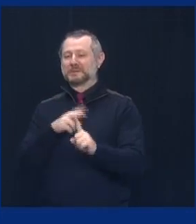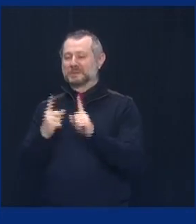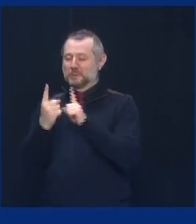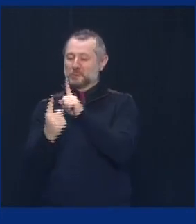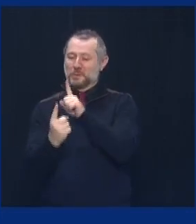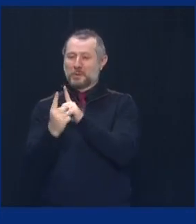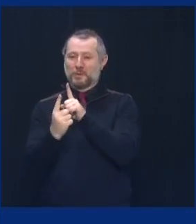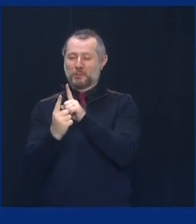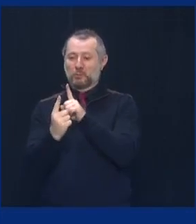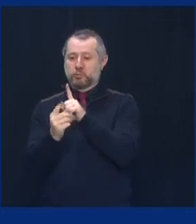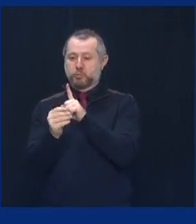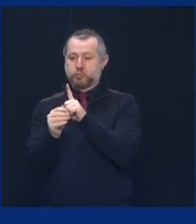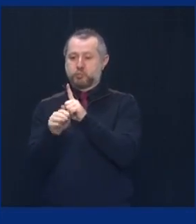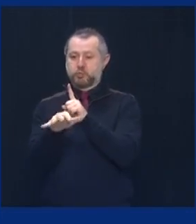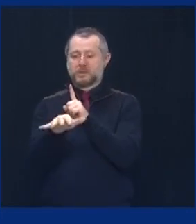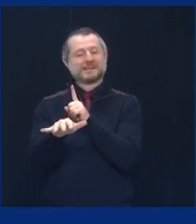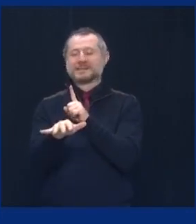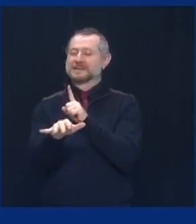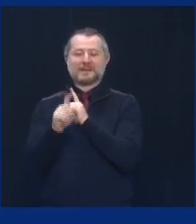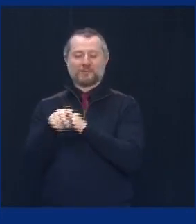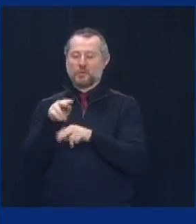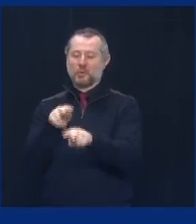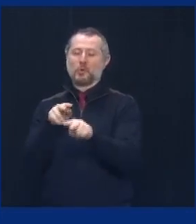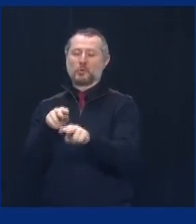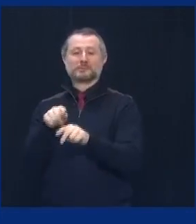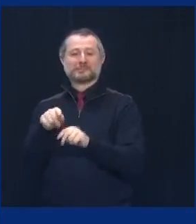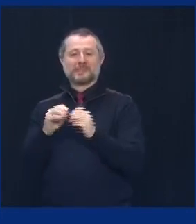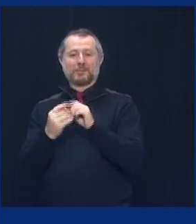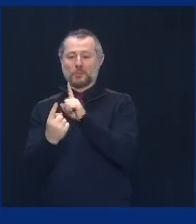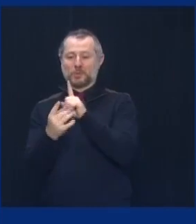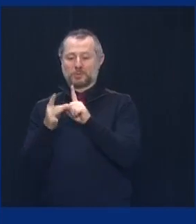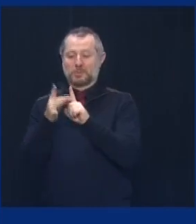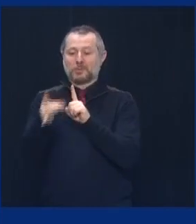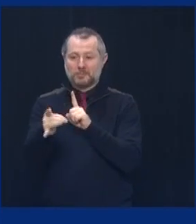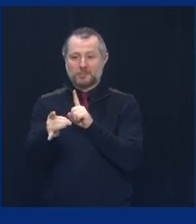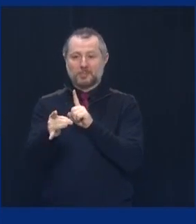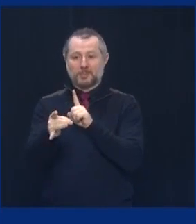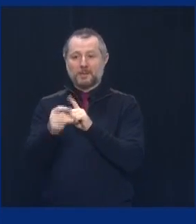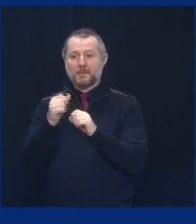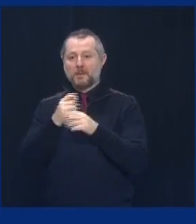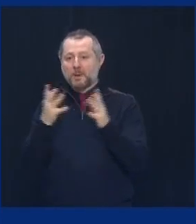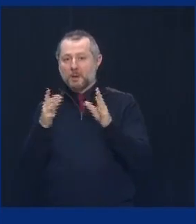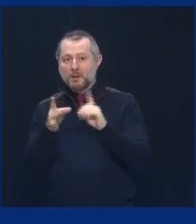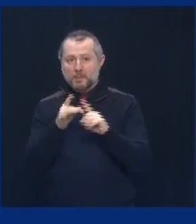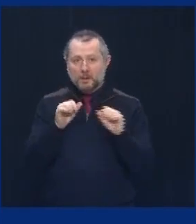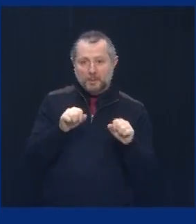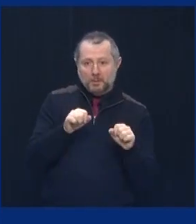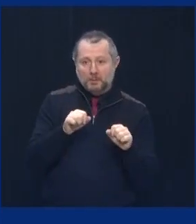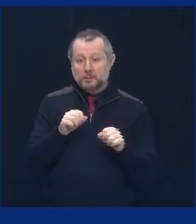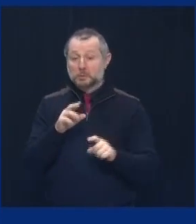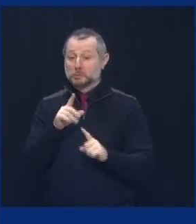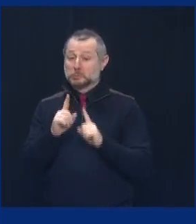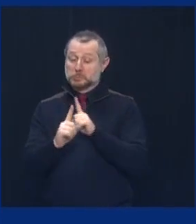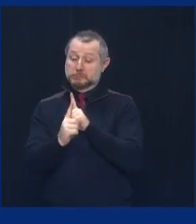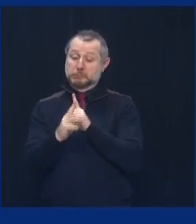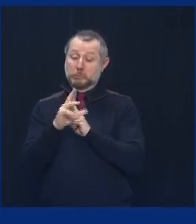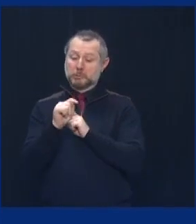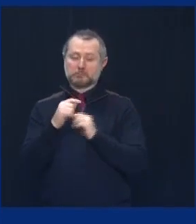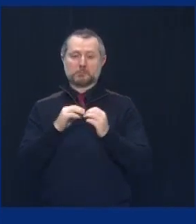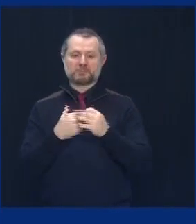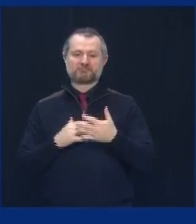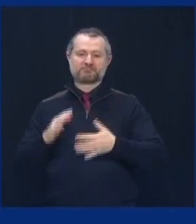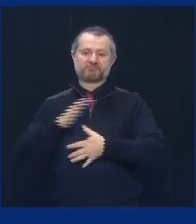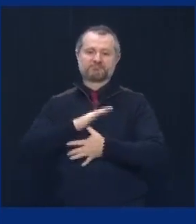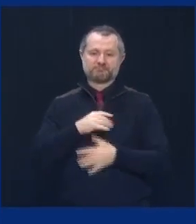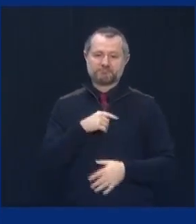conversation. You can talk about positivity rate, you can talk about hospital capacity, but that RT rate, that is the